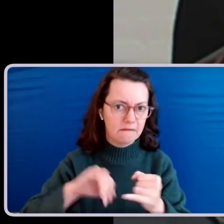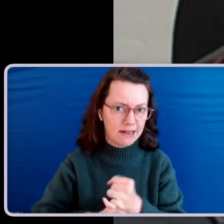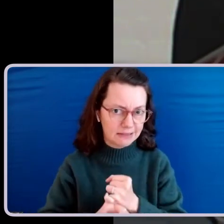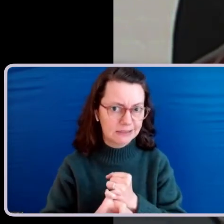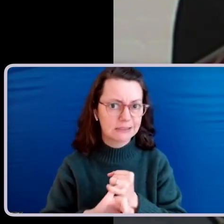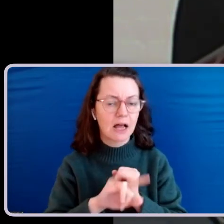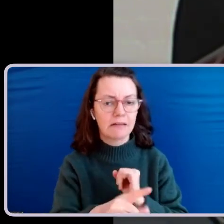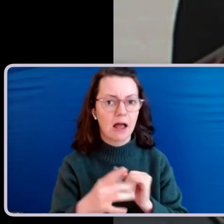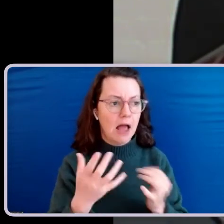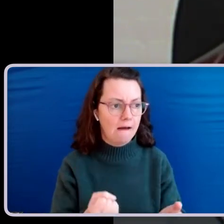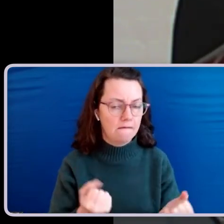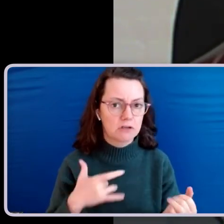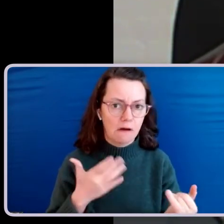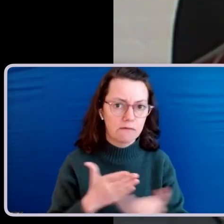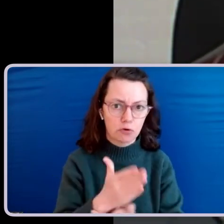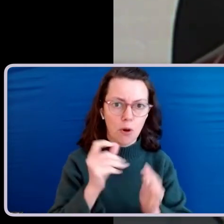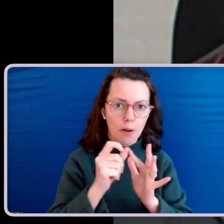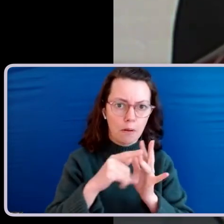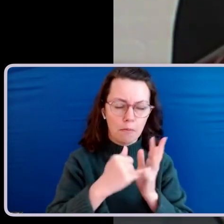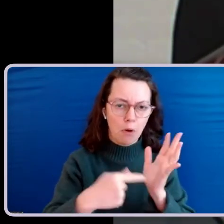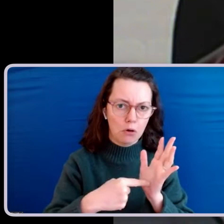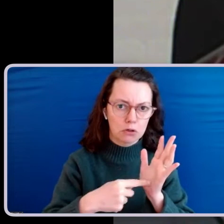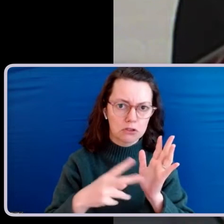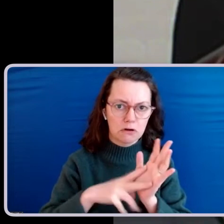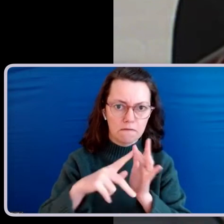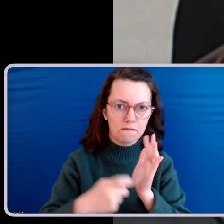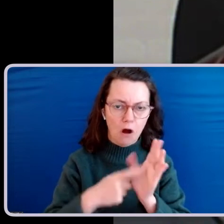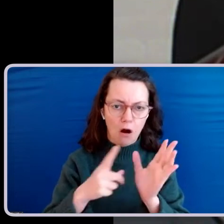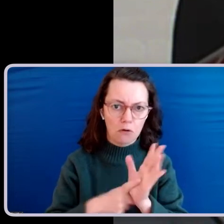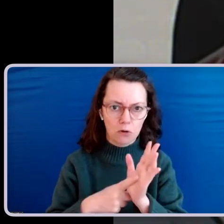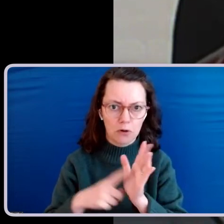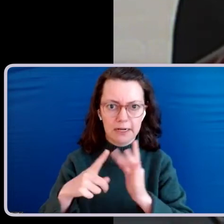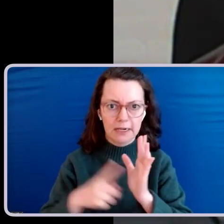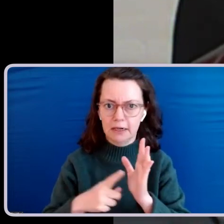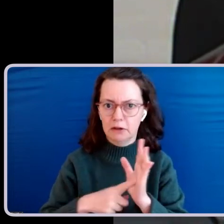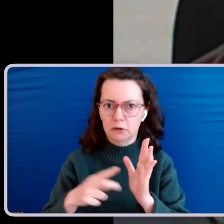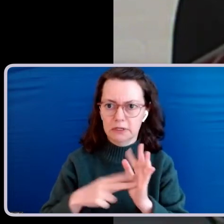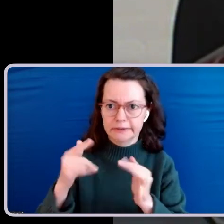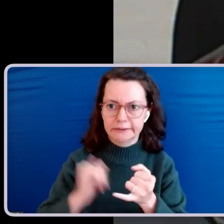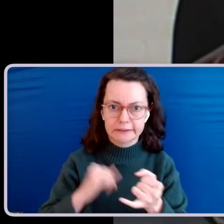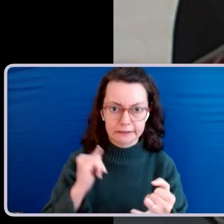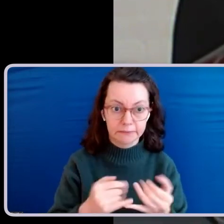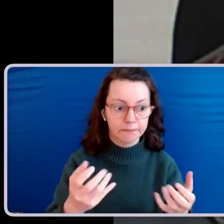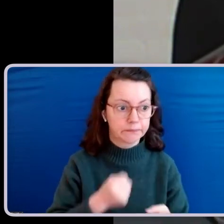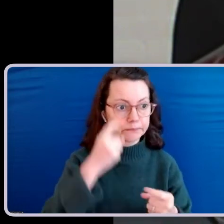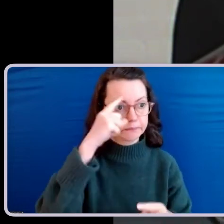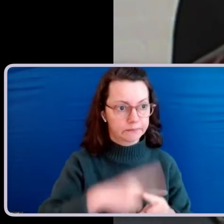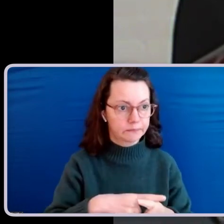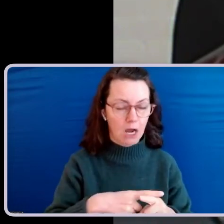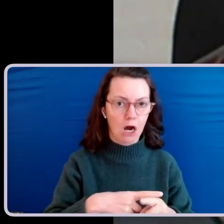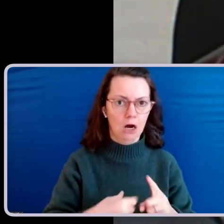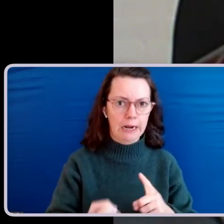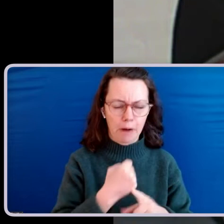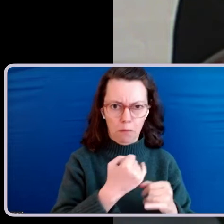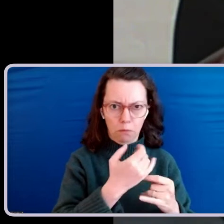of post-viral illness and who have experienced a great deal of disability from that. So I think there's a lot that